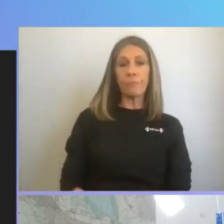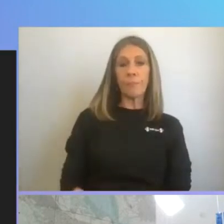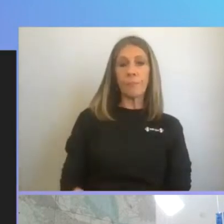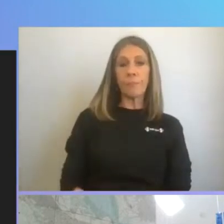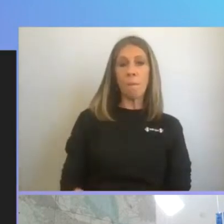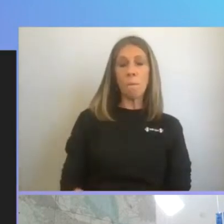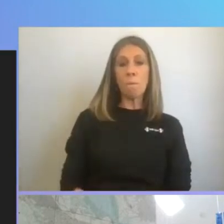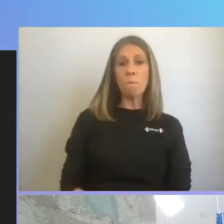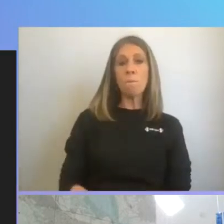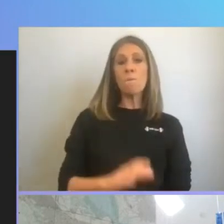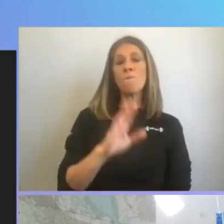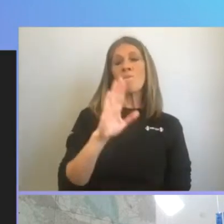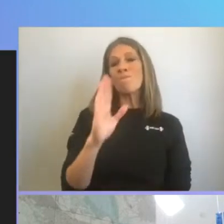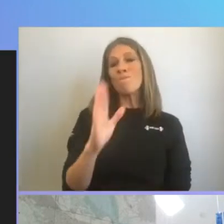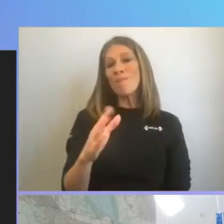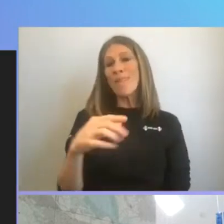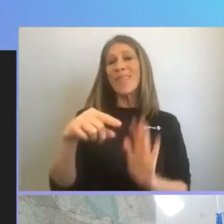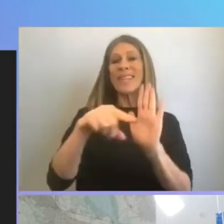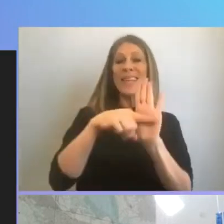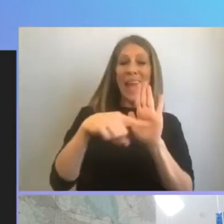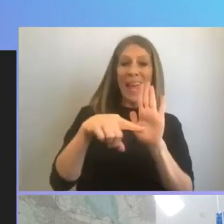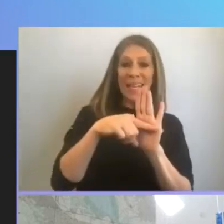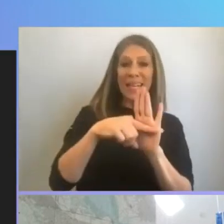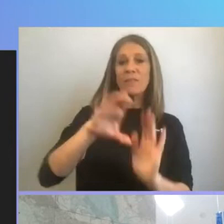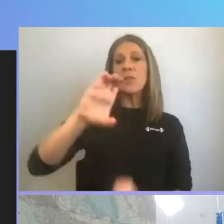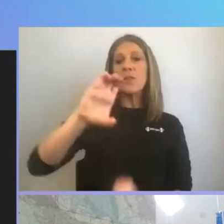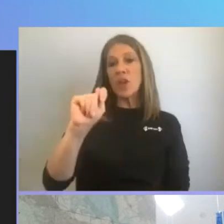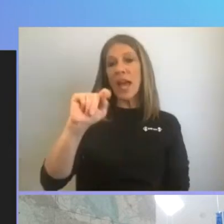Okay, so the drawbacks of ChatGPT.